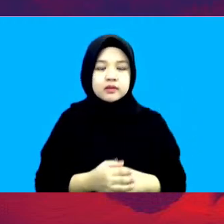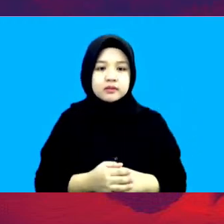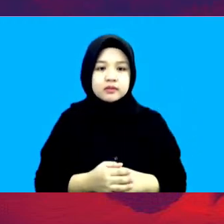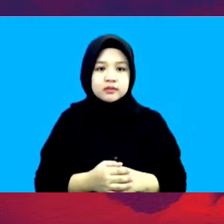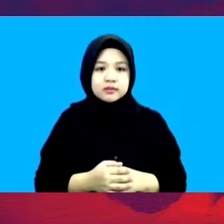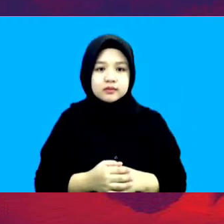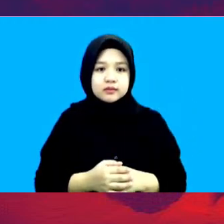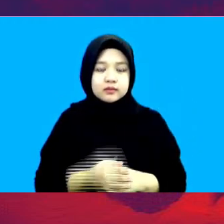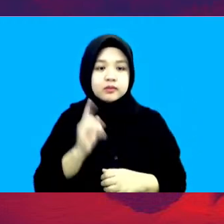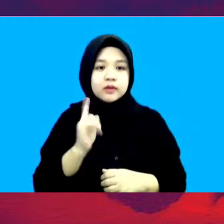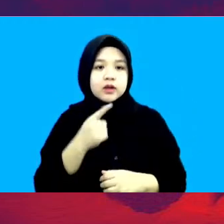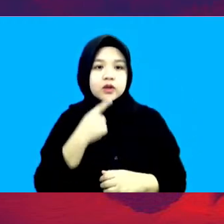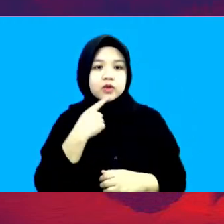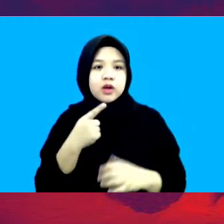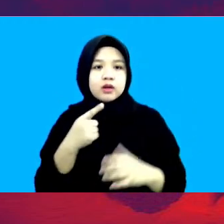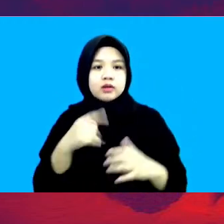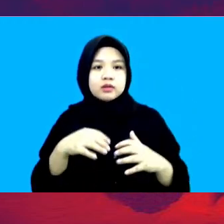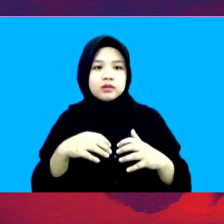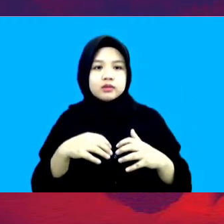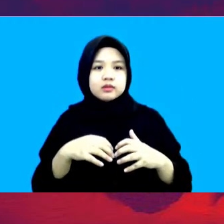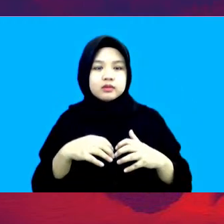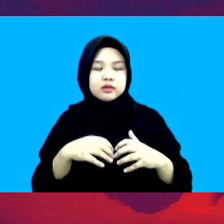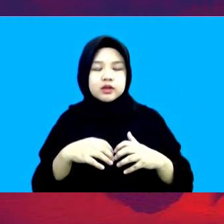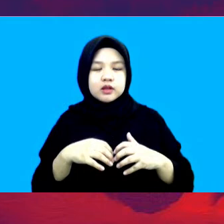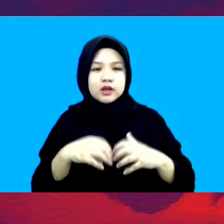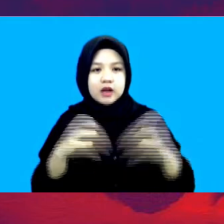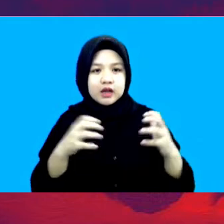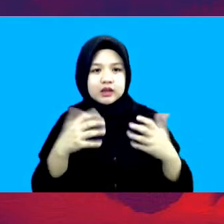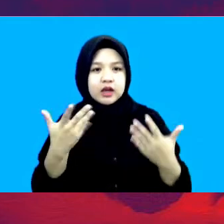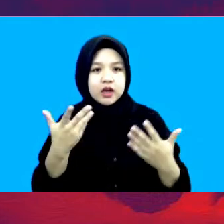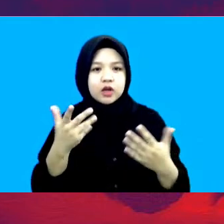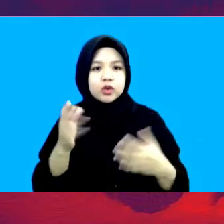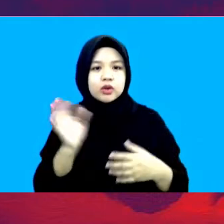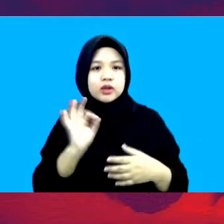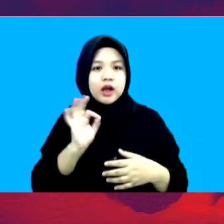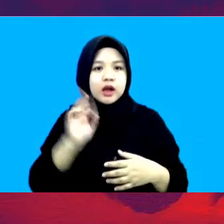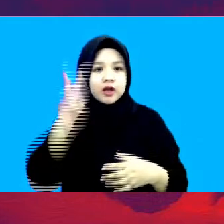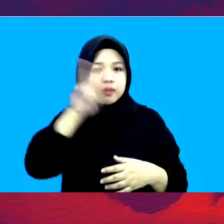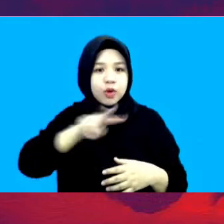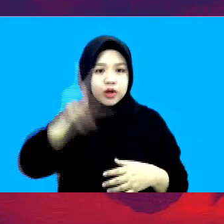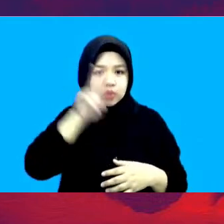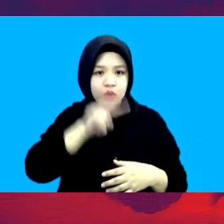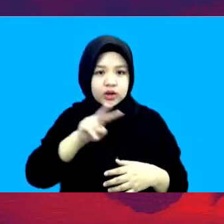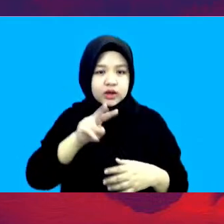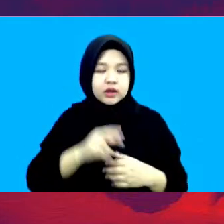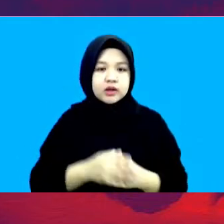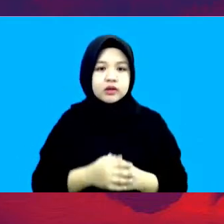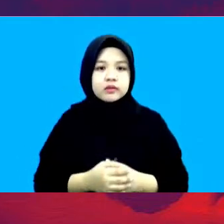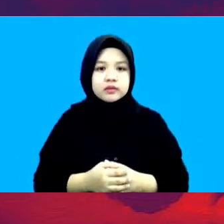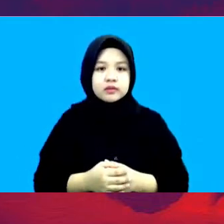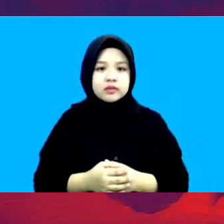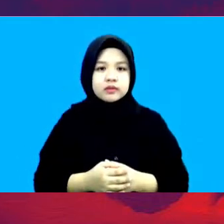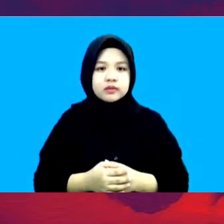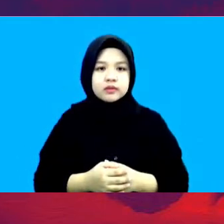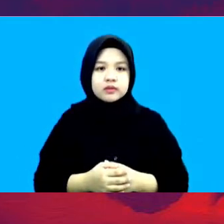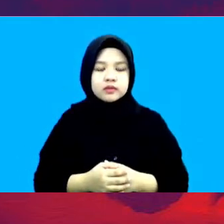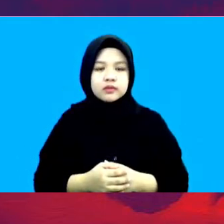and by a number of nations as they grapple with the question, how do we address SDG